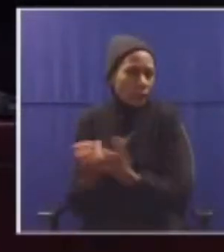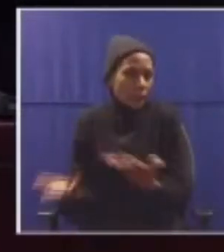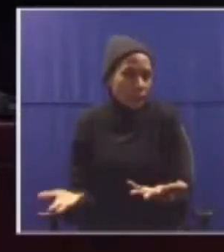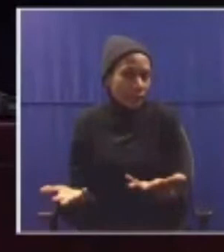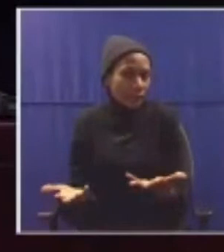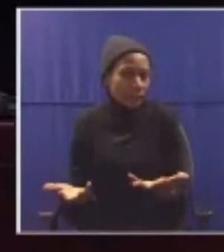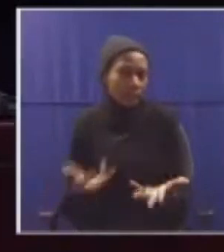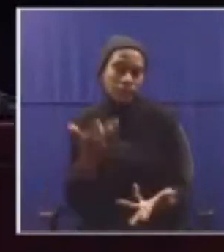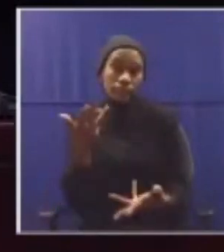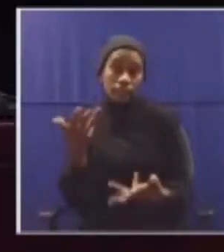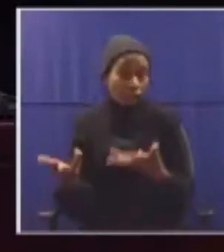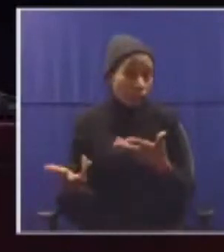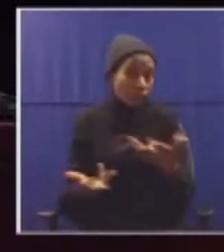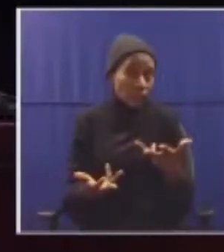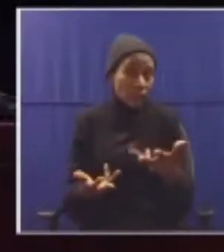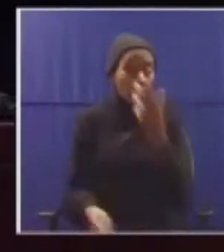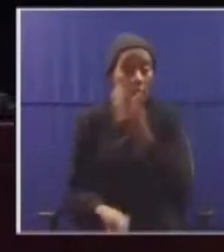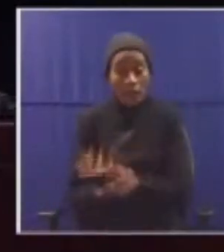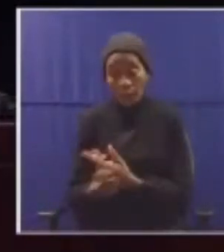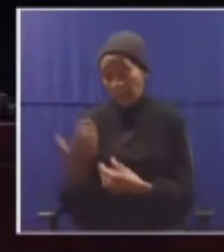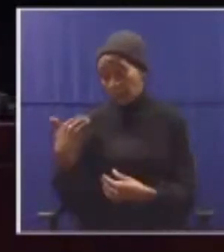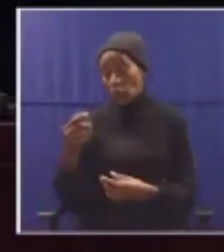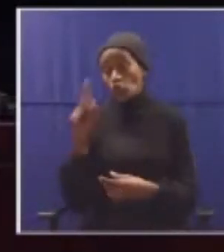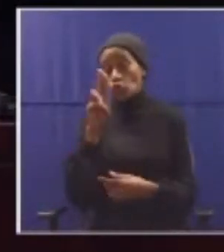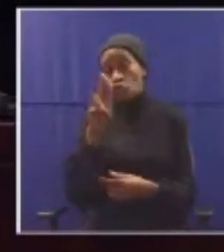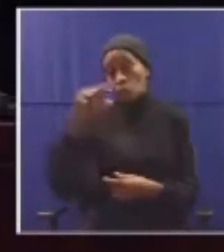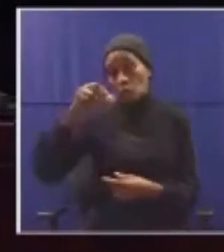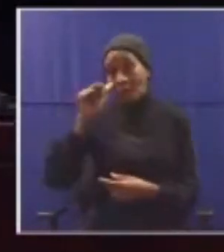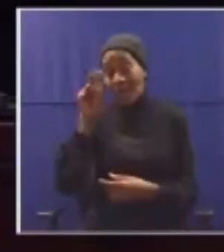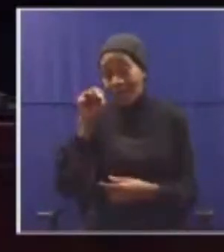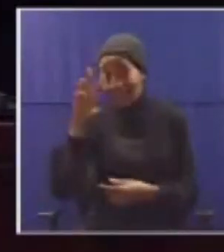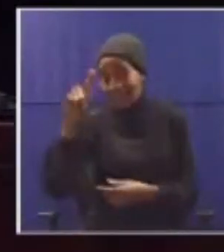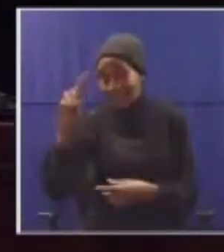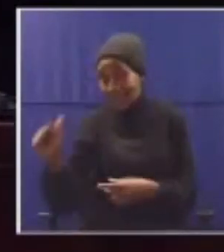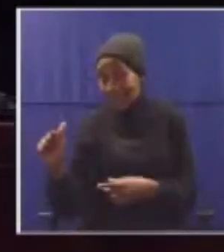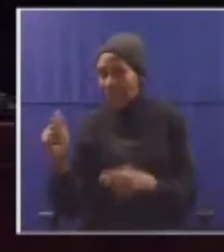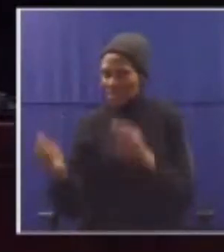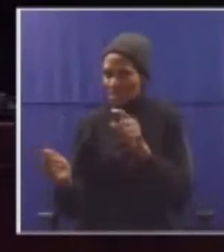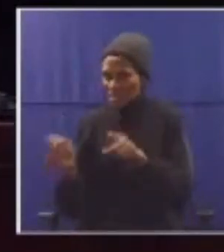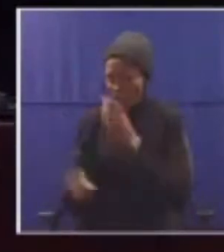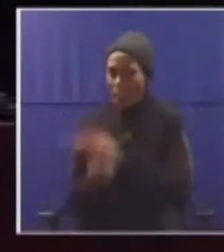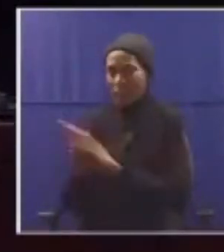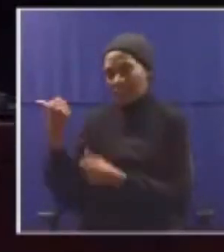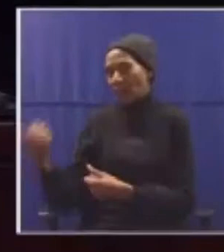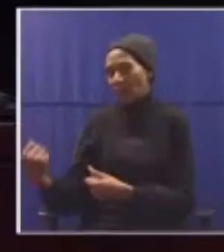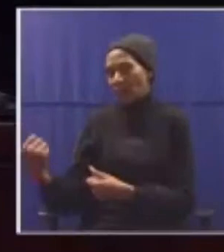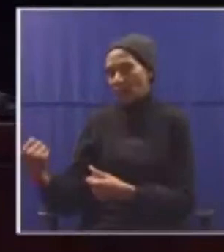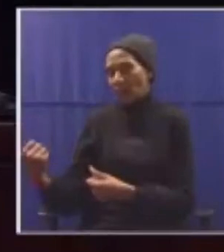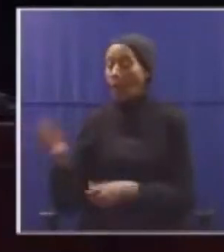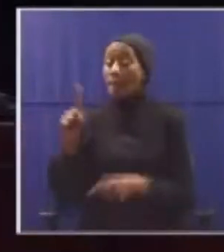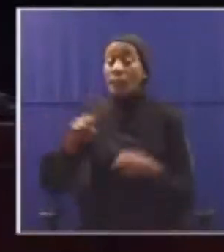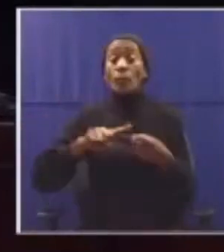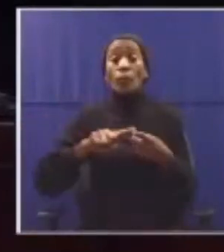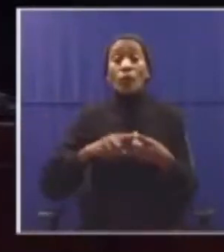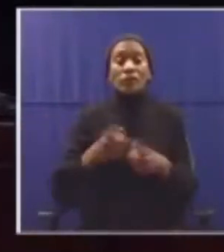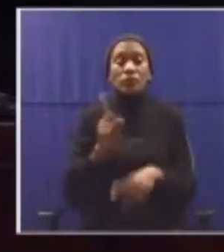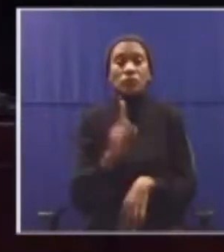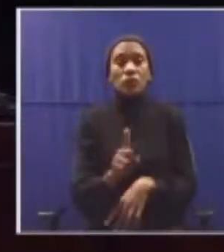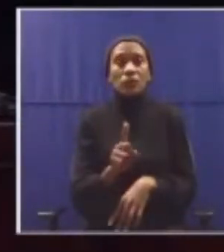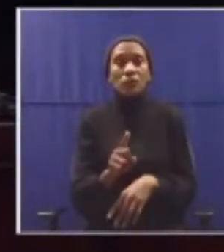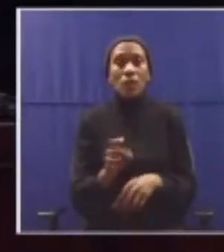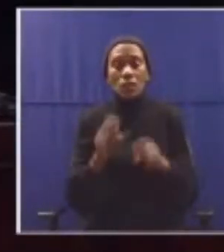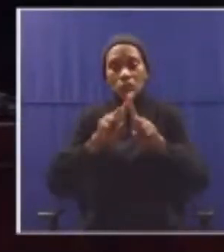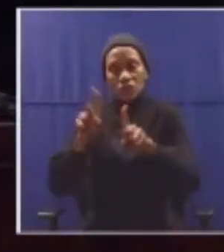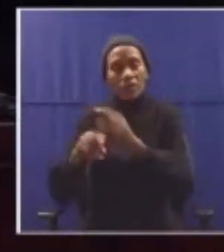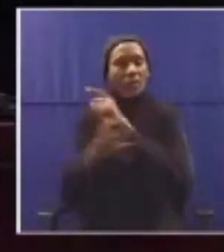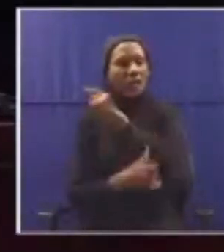as it happened recently in Uganda, but the point is that it's happening in many